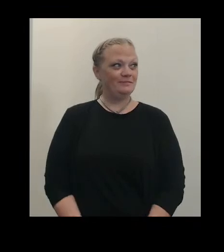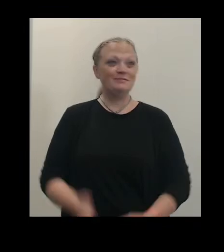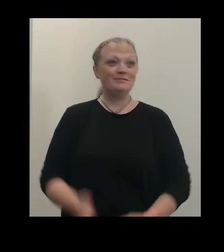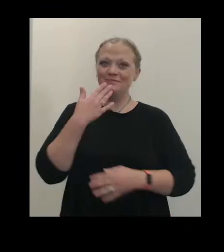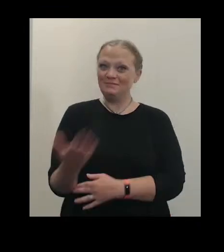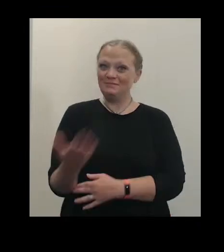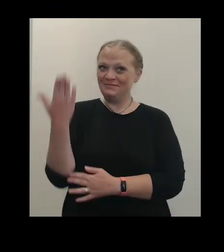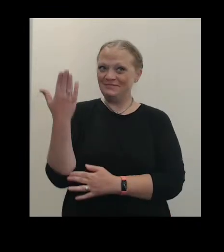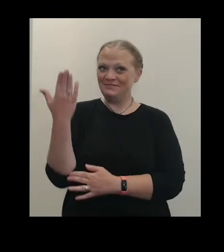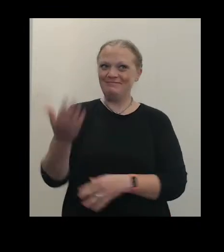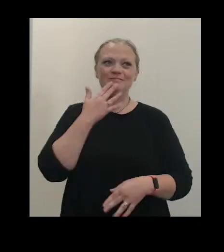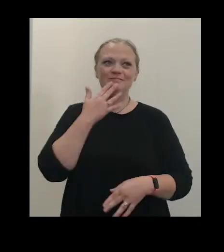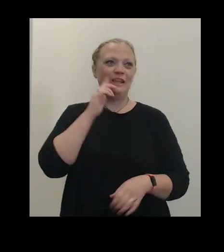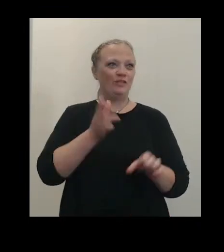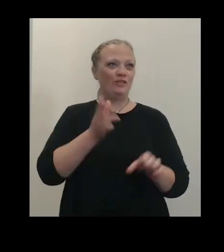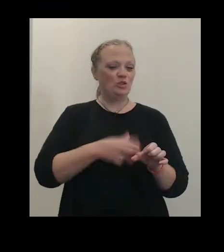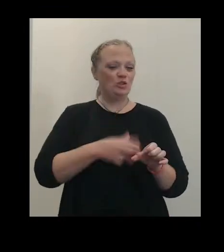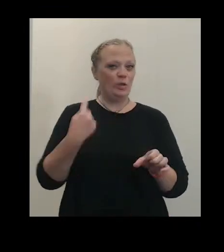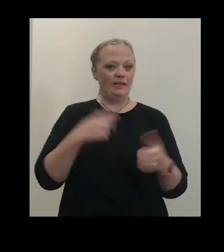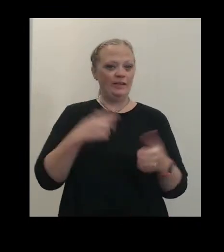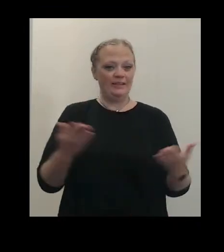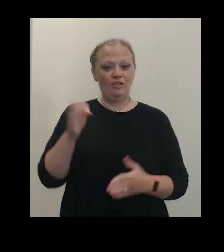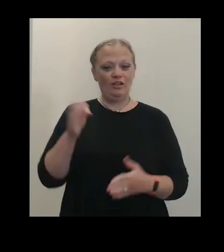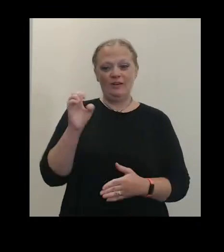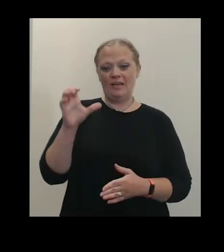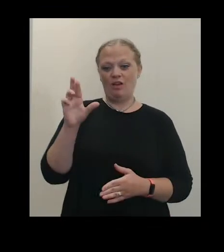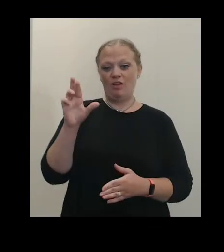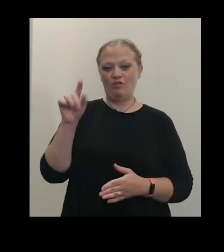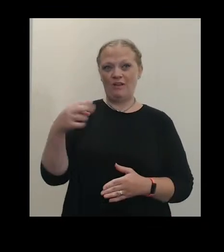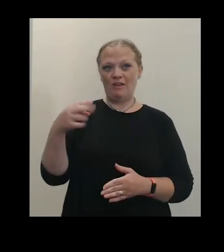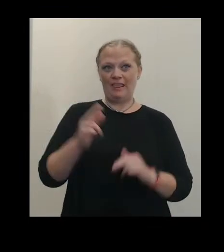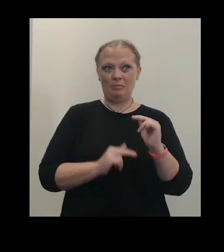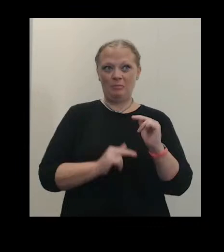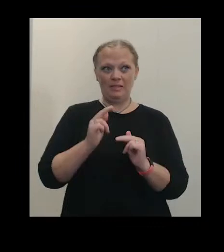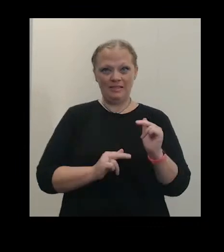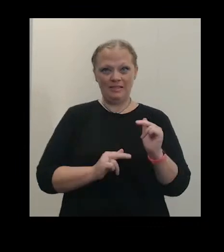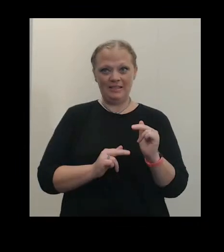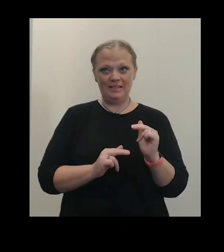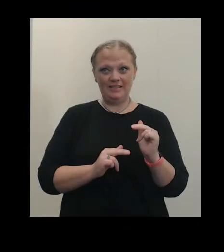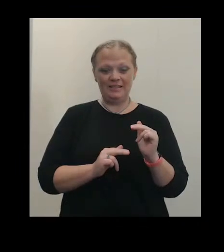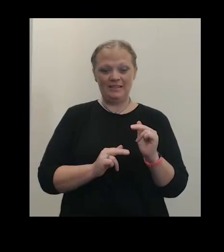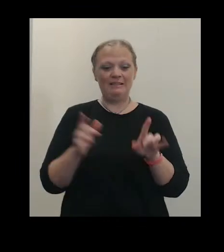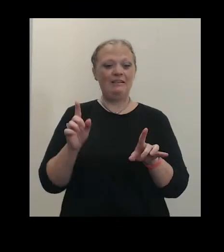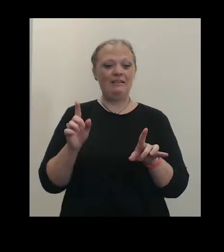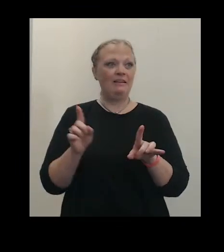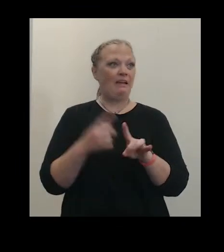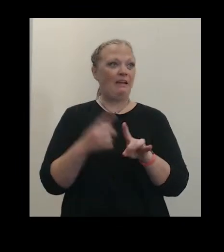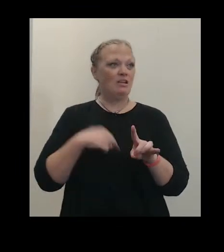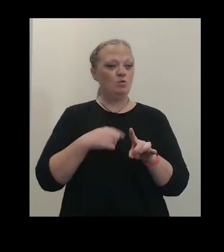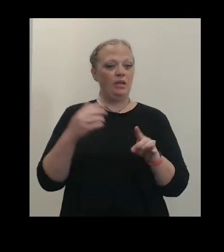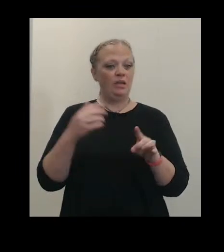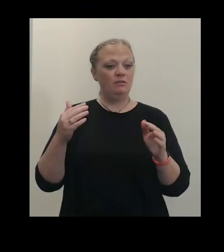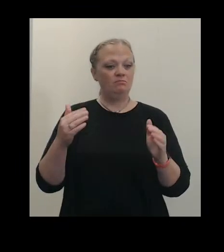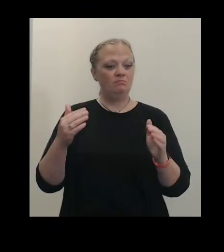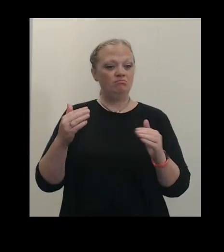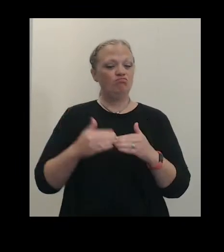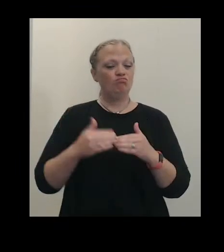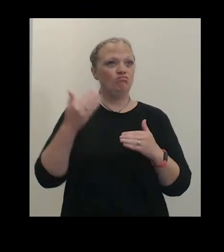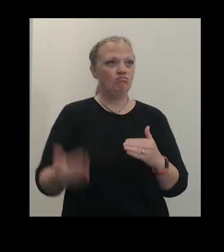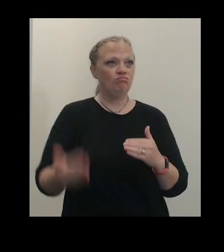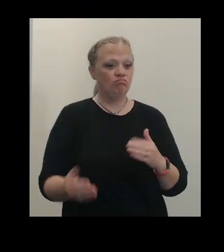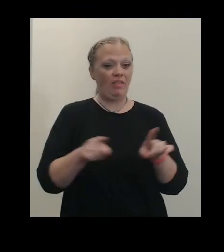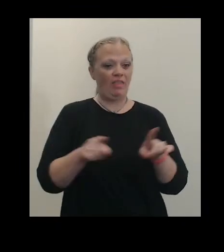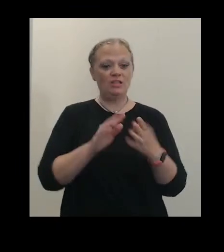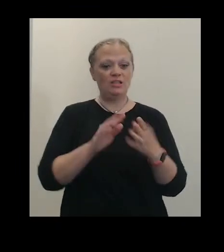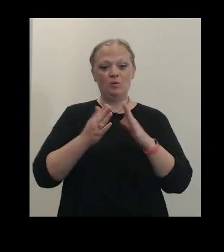Good morning. Thank you for joining us here at the Erie County Rath Building as we take the next step as a community in